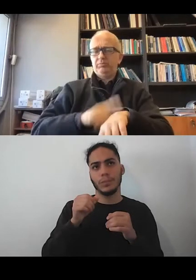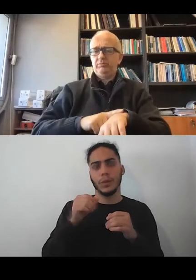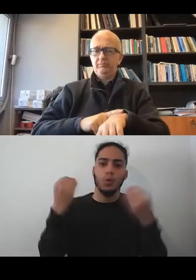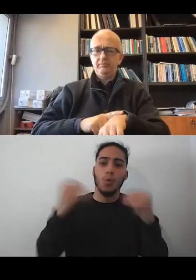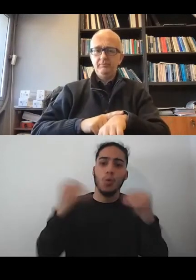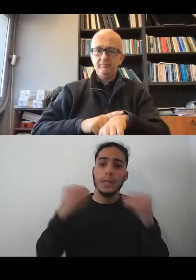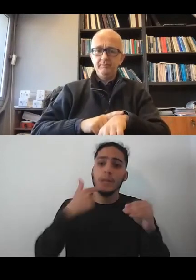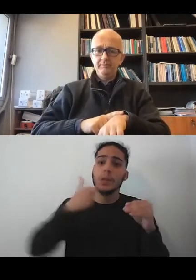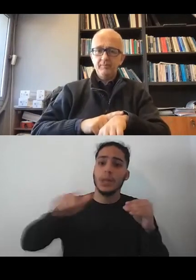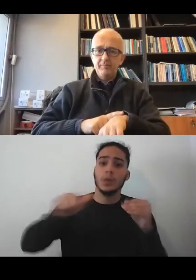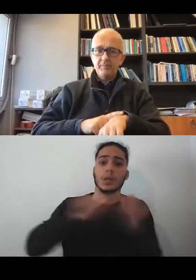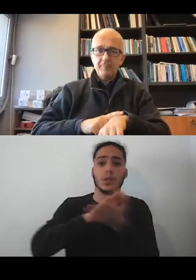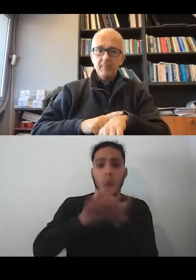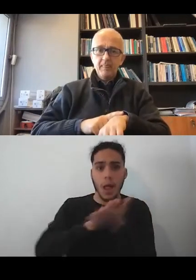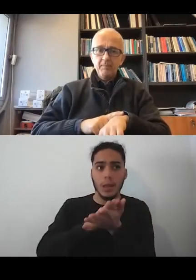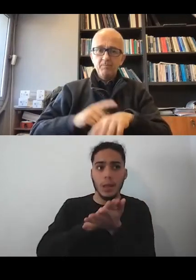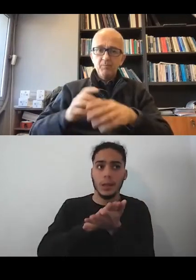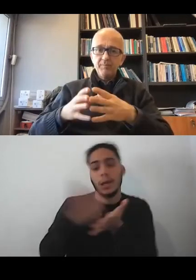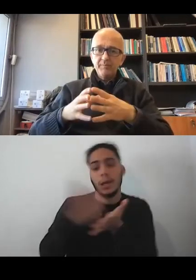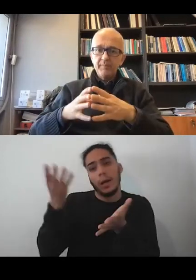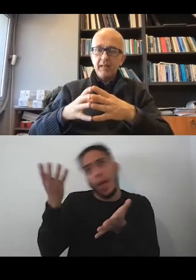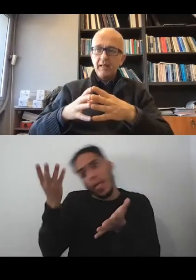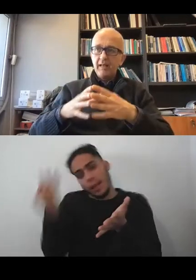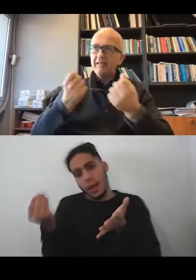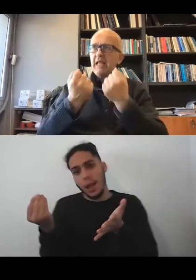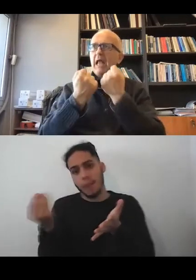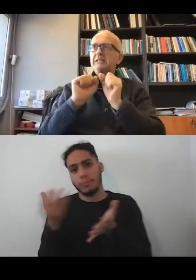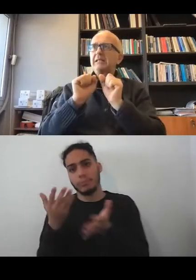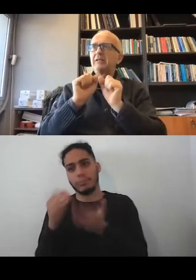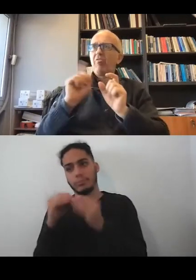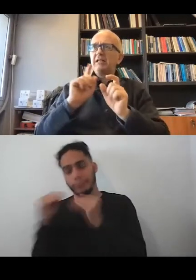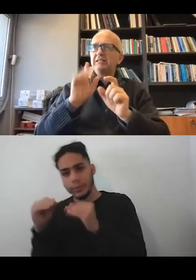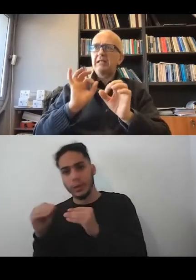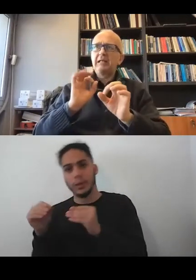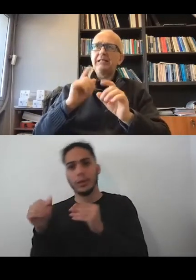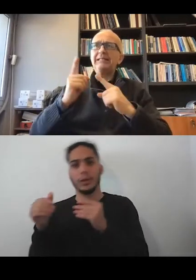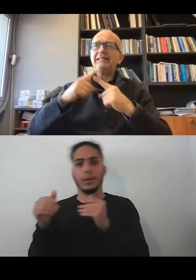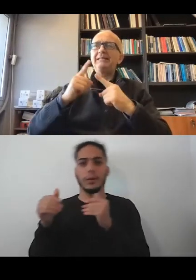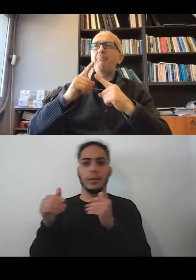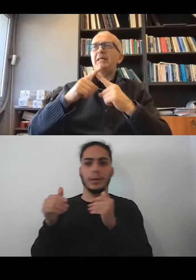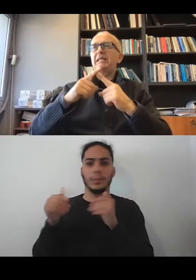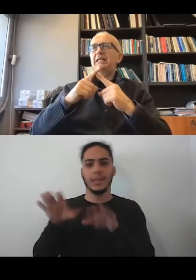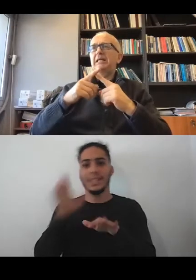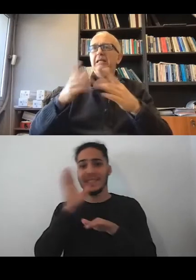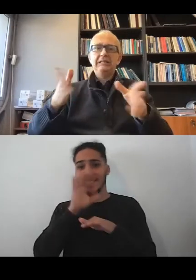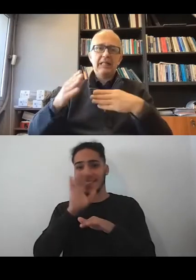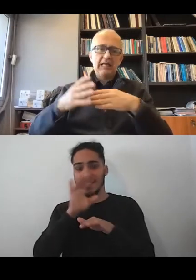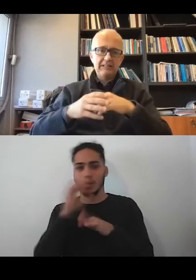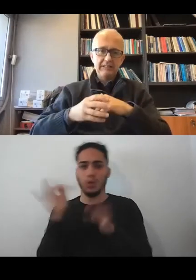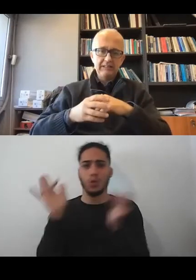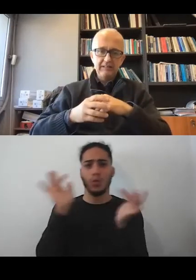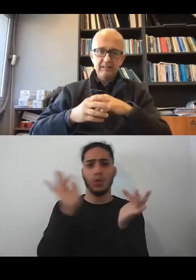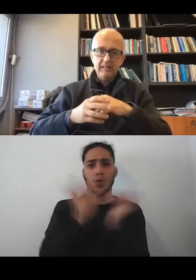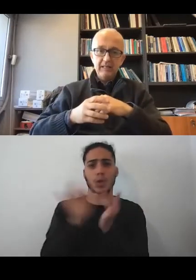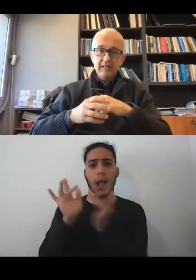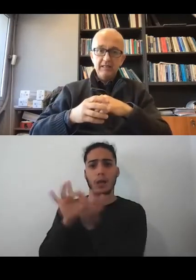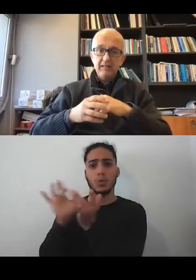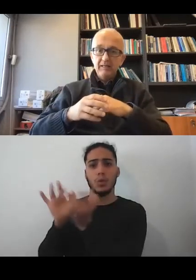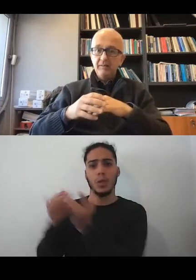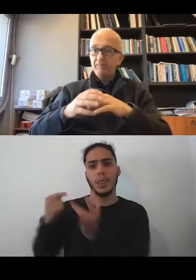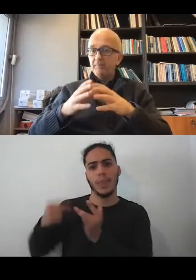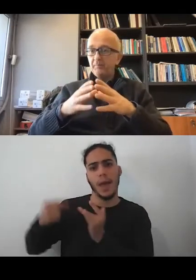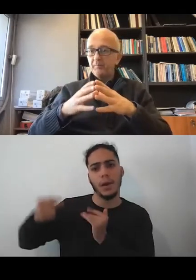situation, and this will, if you're not in daily contact with deaf persons or